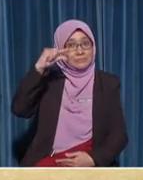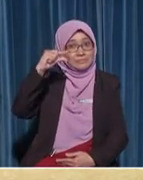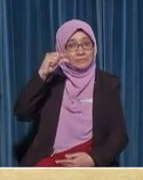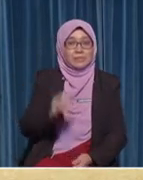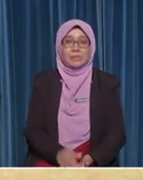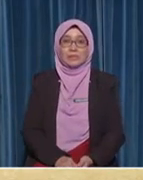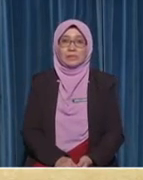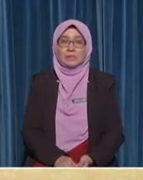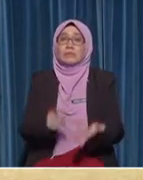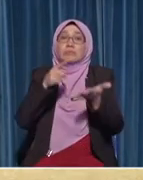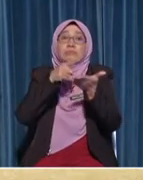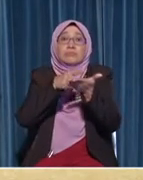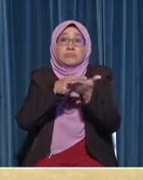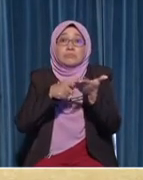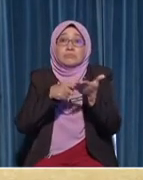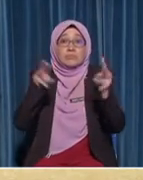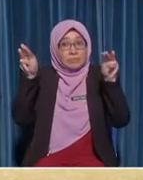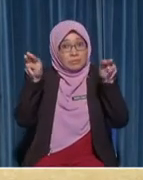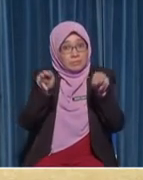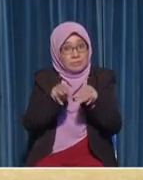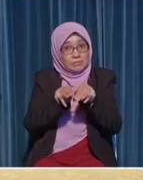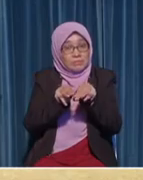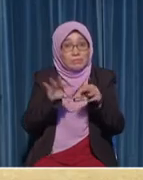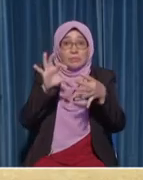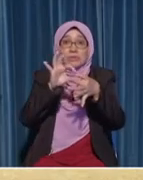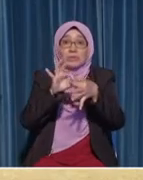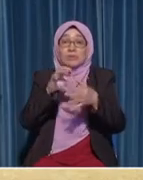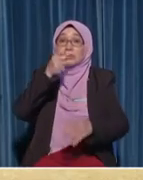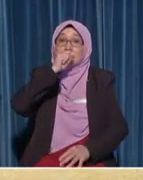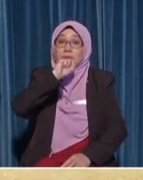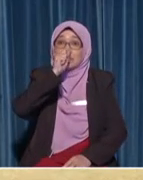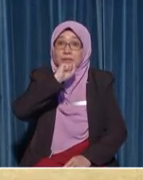What is the mass of the ice cream?